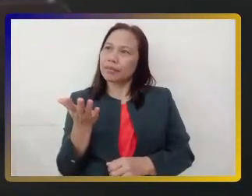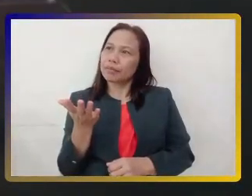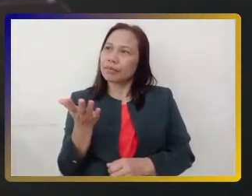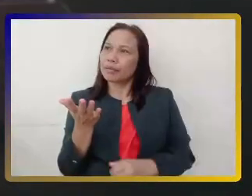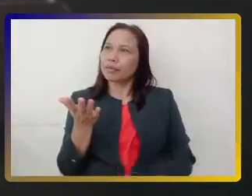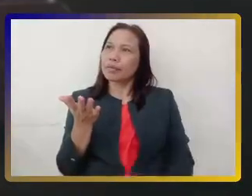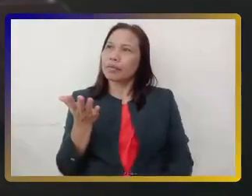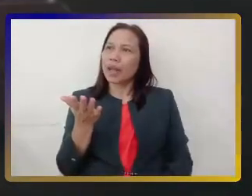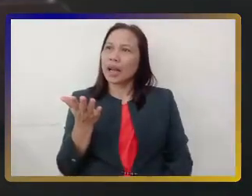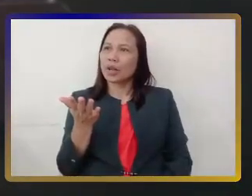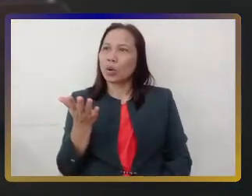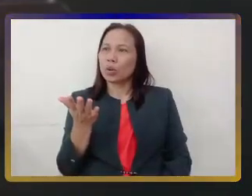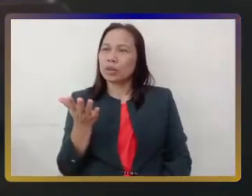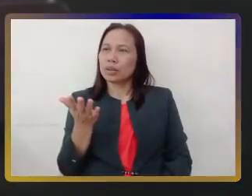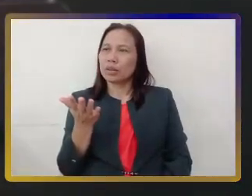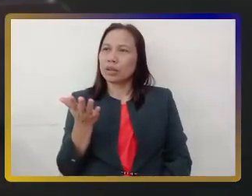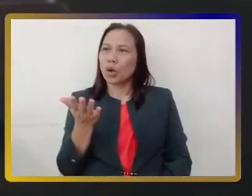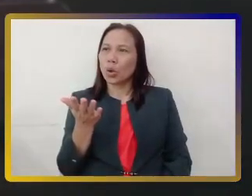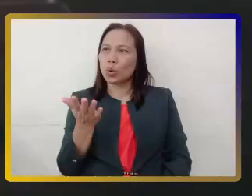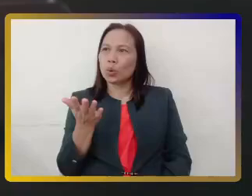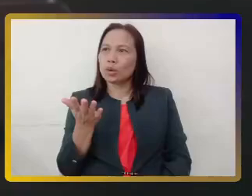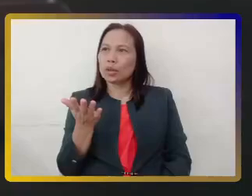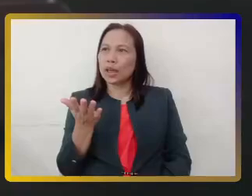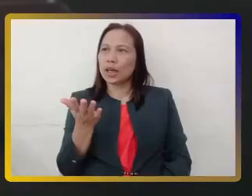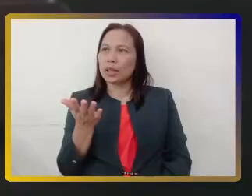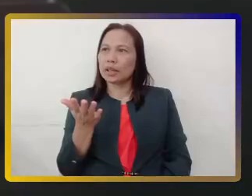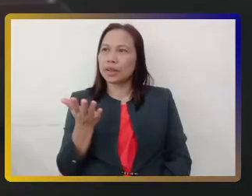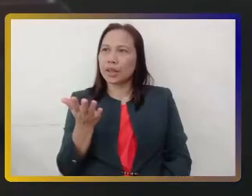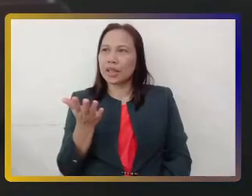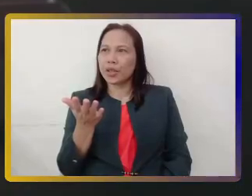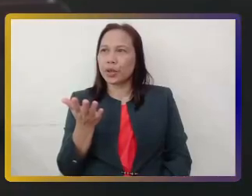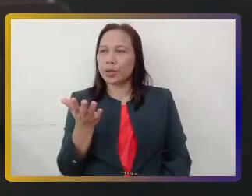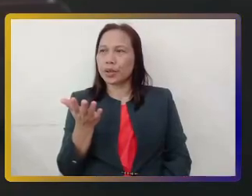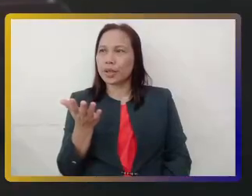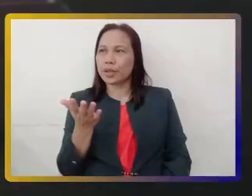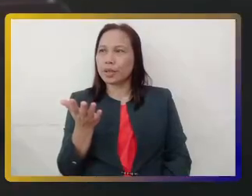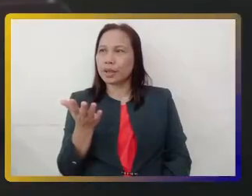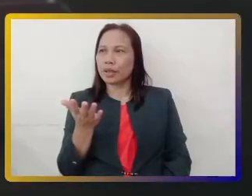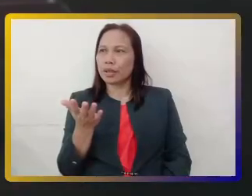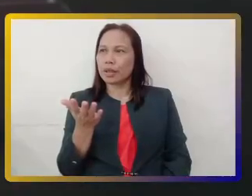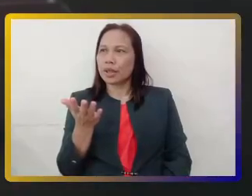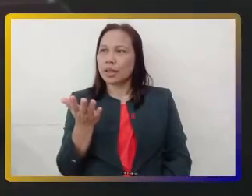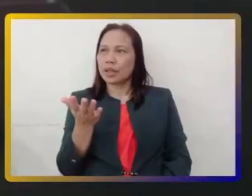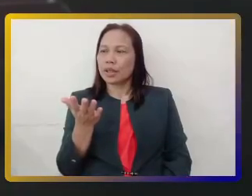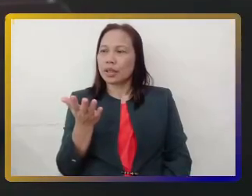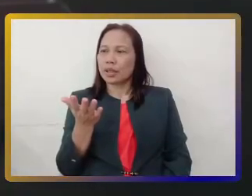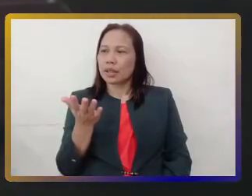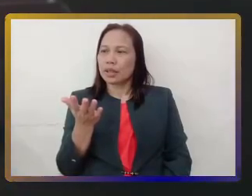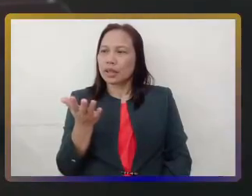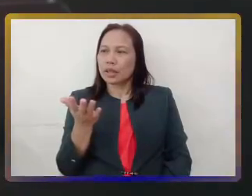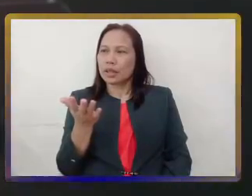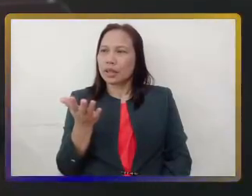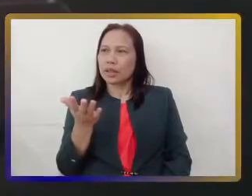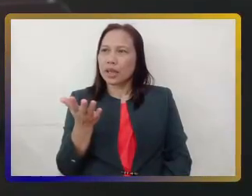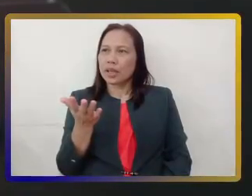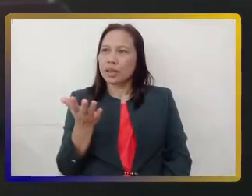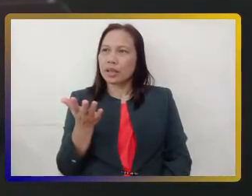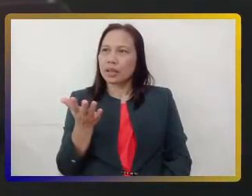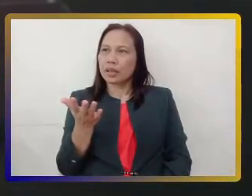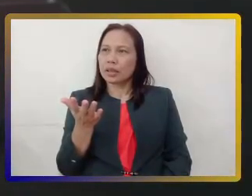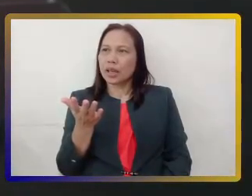stand Fast and hold the what come on say read it with me louder